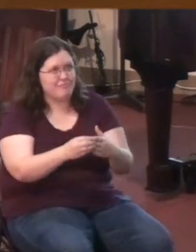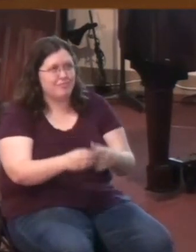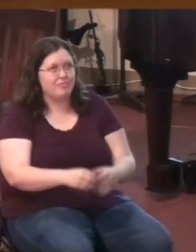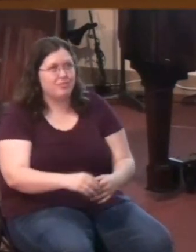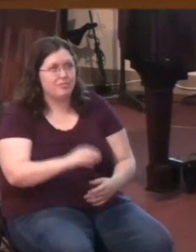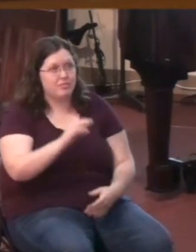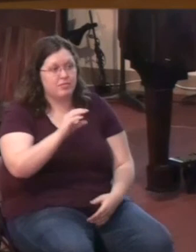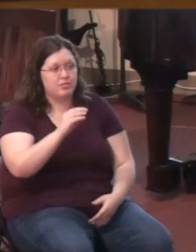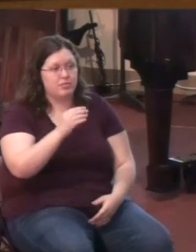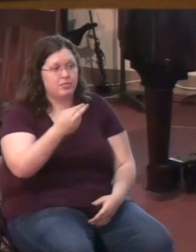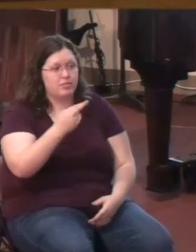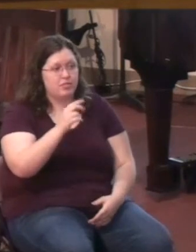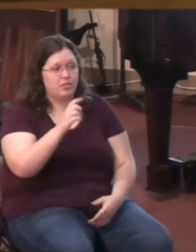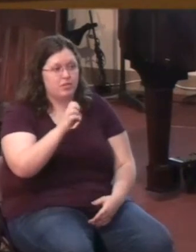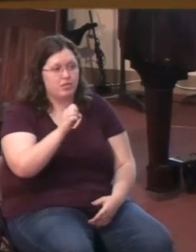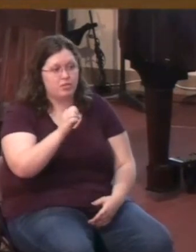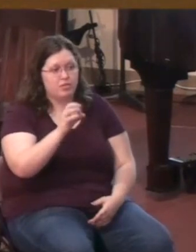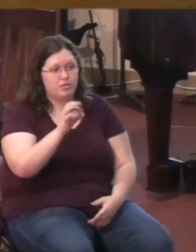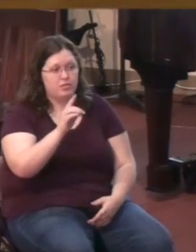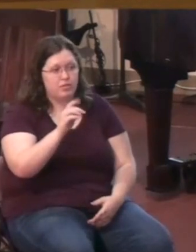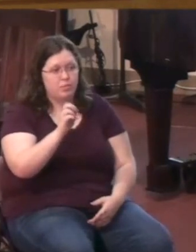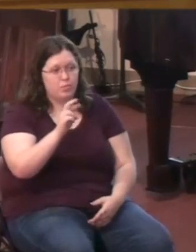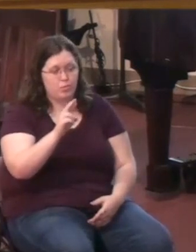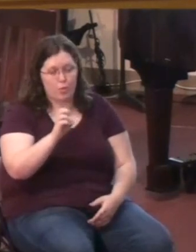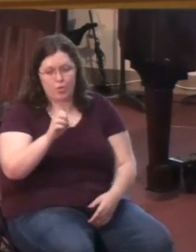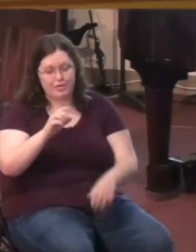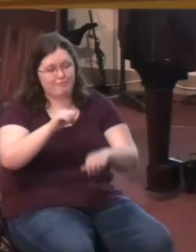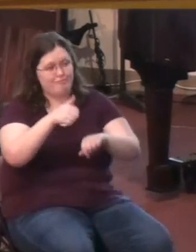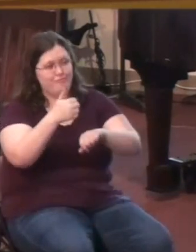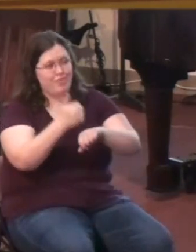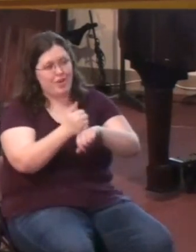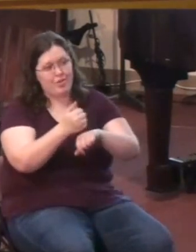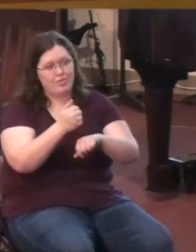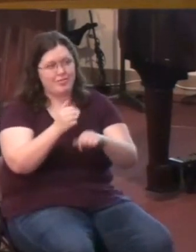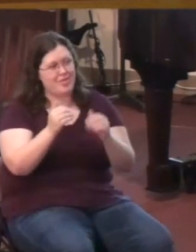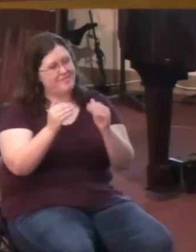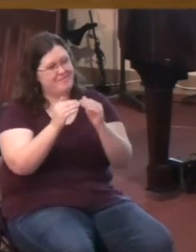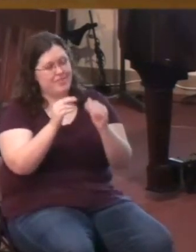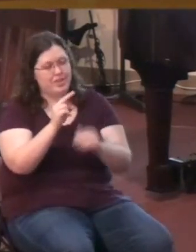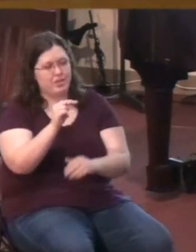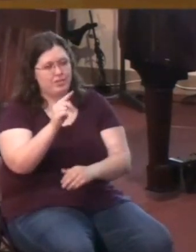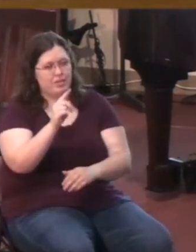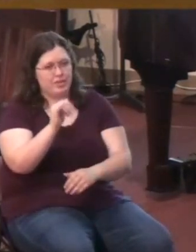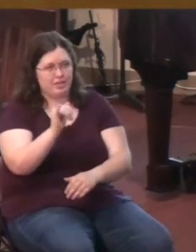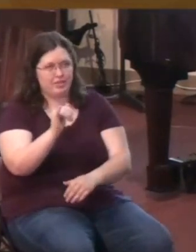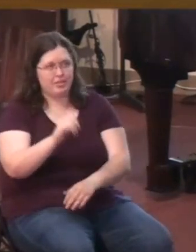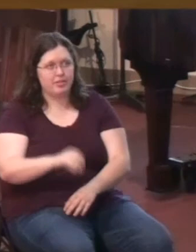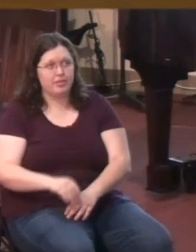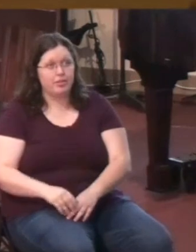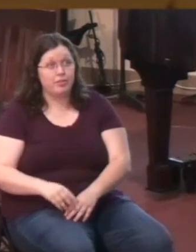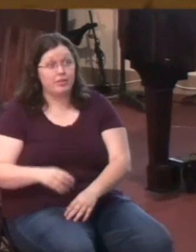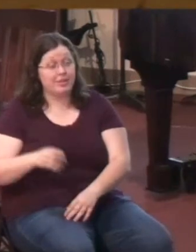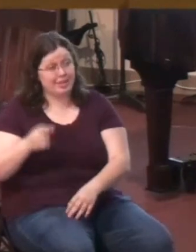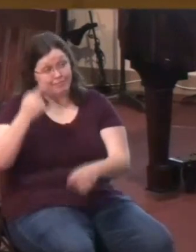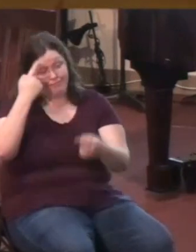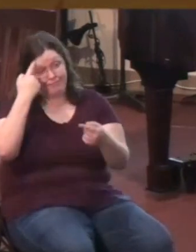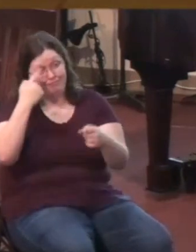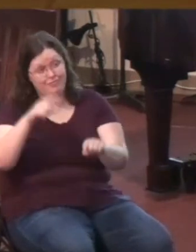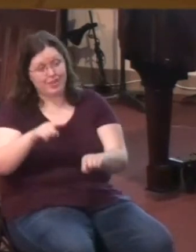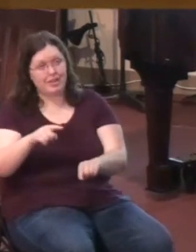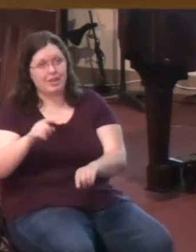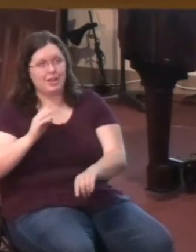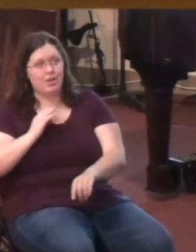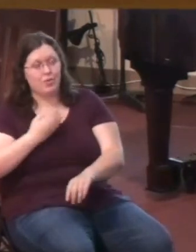the co-founder of the Unity Movement, would completely agree with Dr. Joe. You see, what he would have said is that we have our